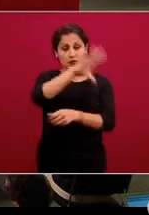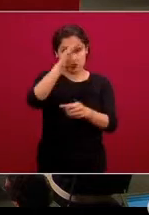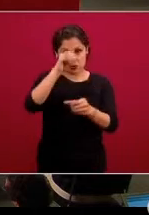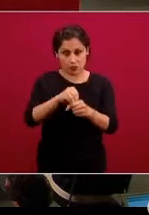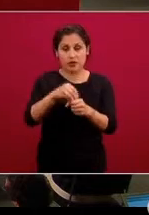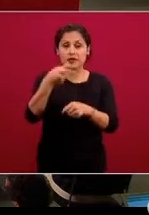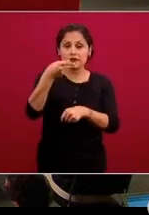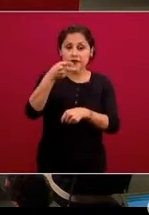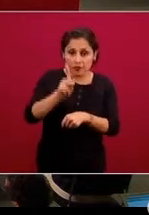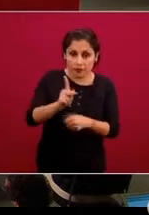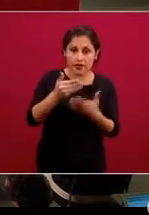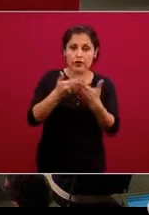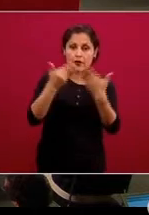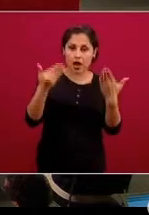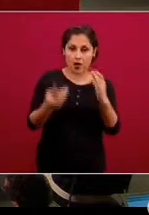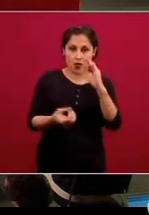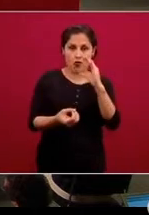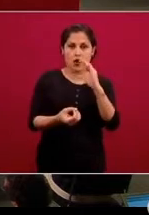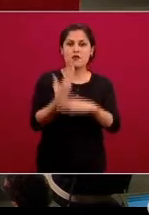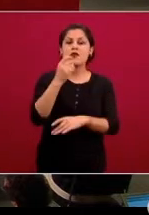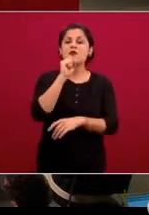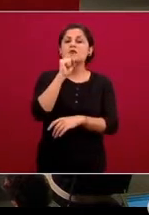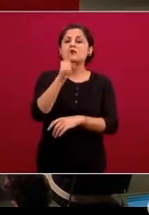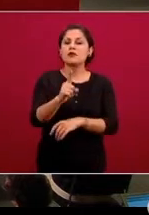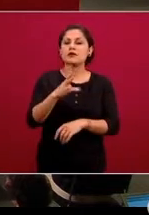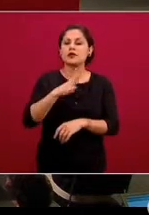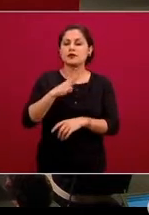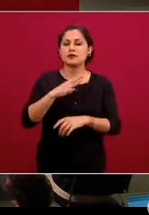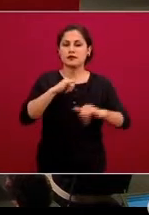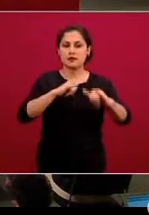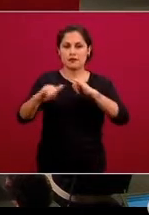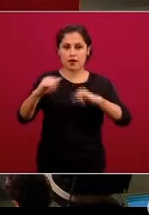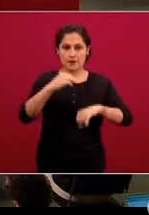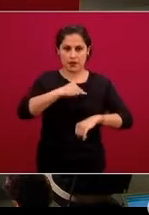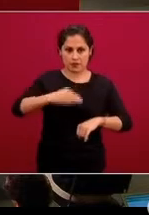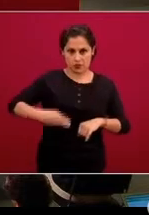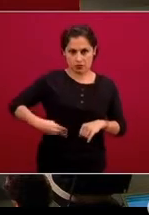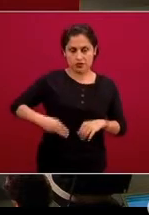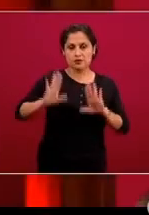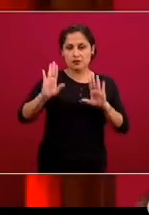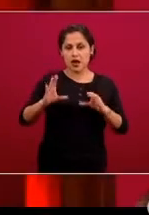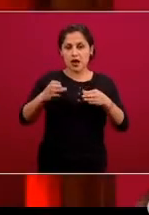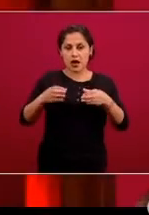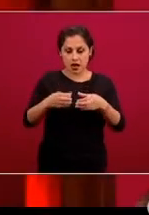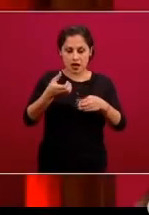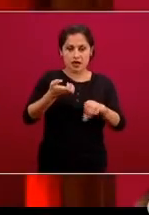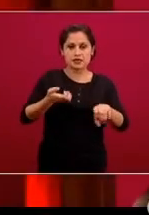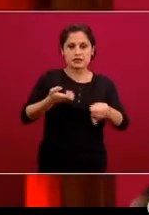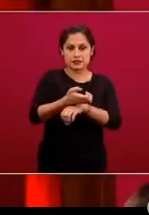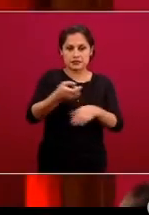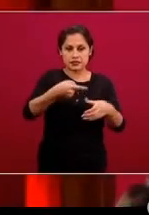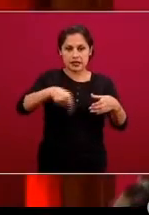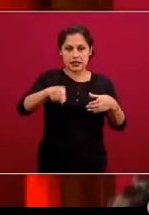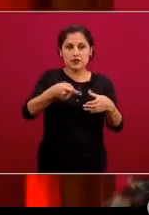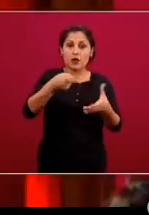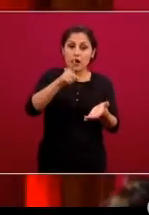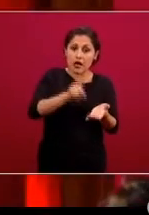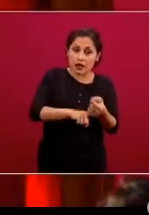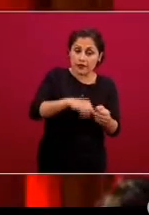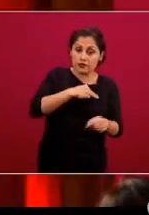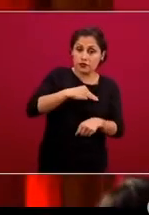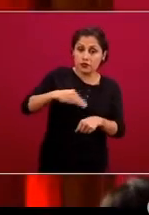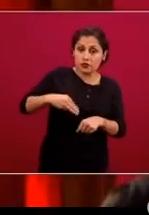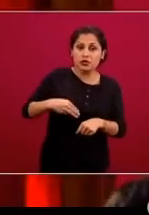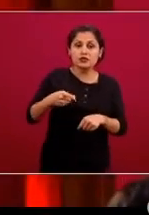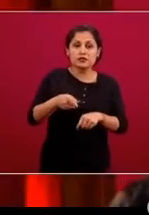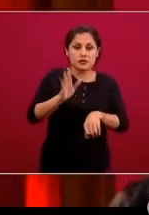can understand that within each state, where is the transmission concentrated? Is it in